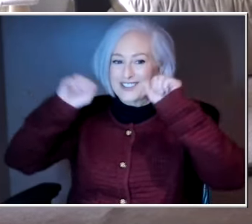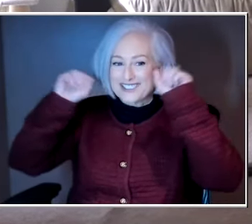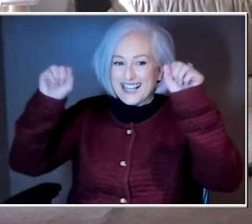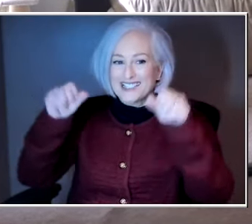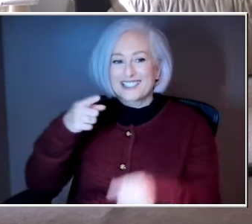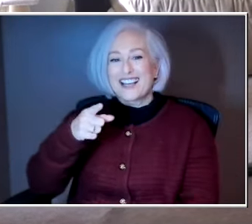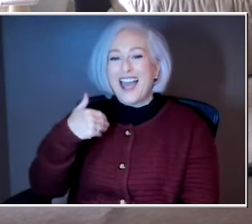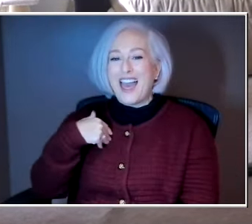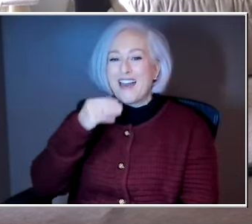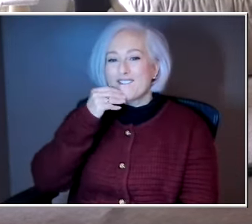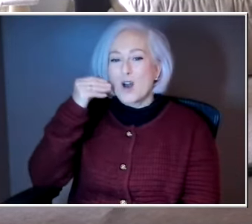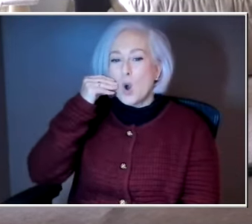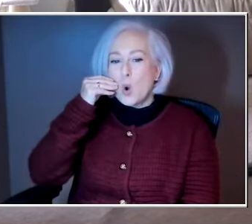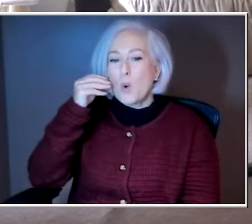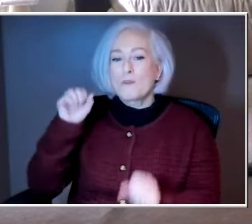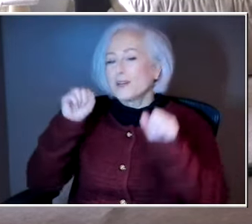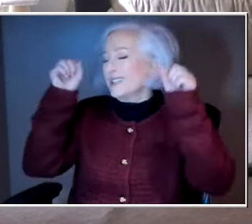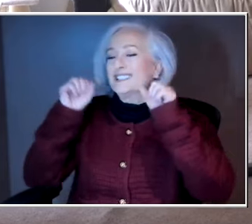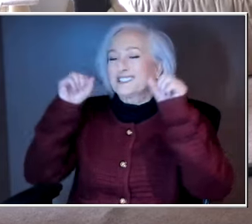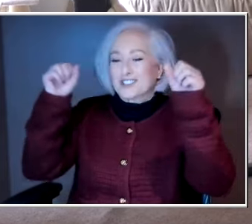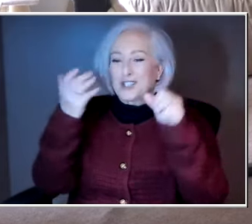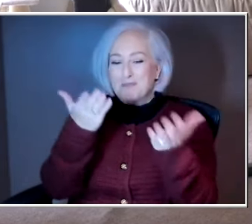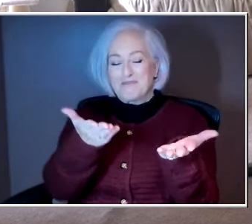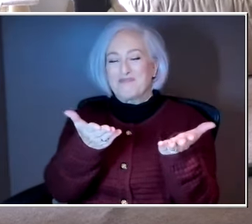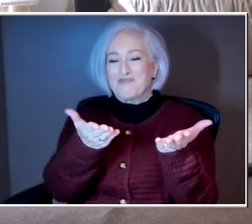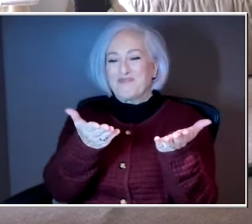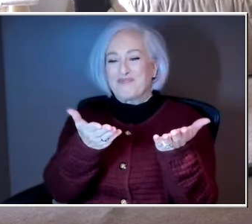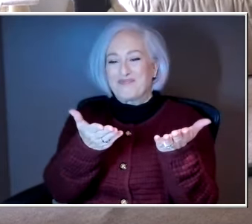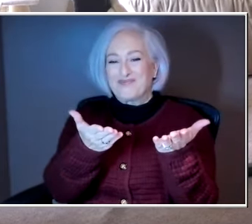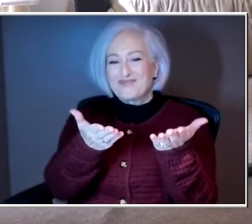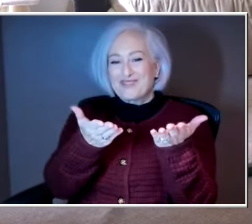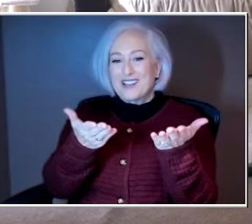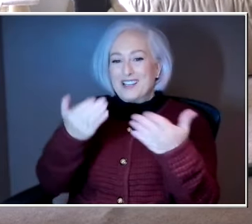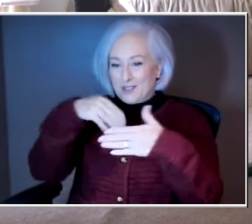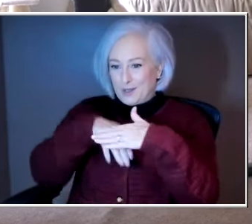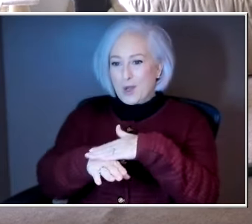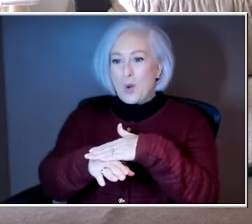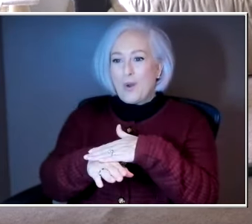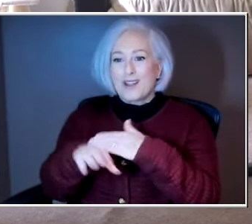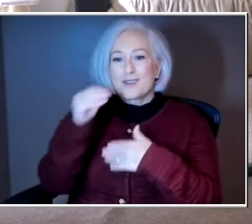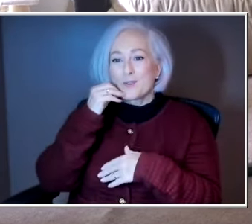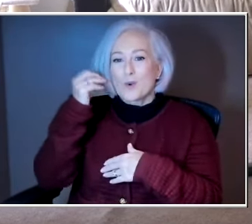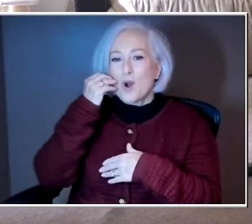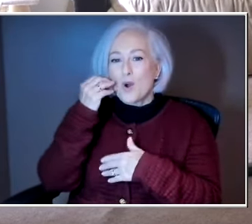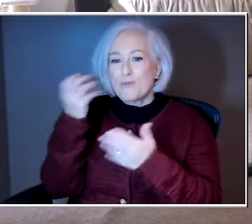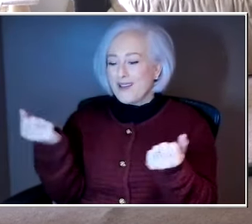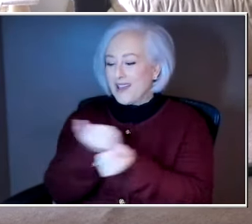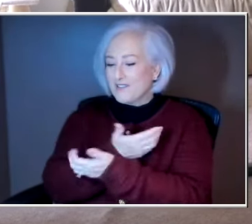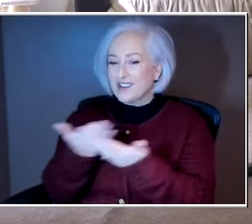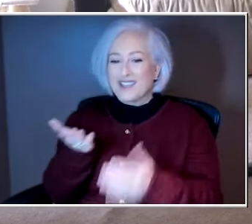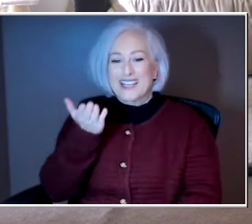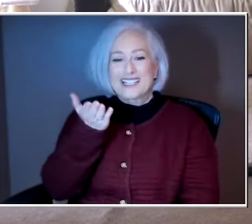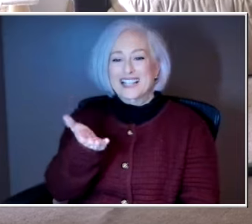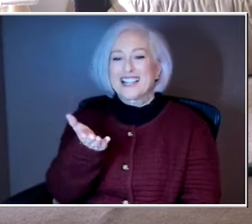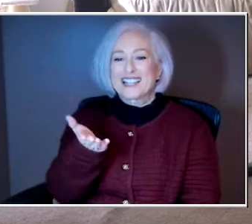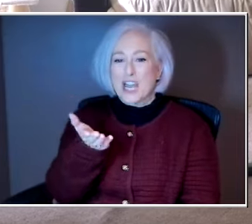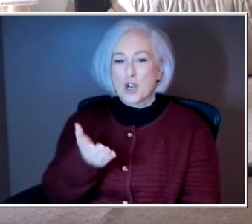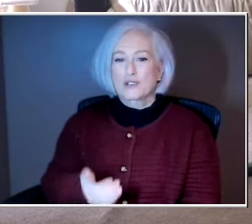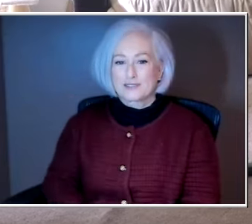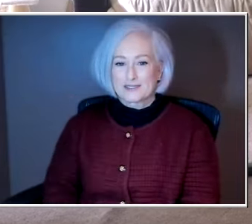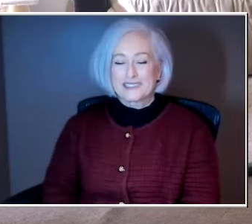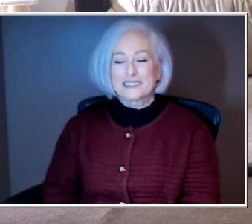gym here, right there. I mean, it's right there. You walk in and everything is there, very, very easy. to get to? What's